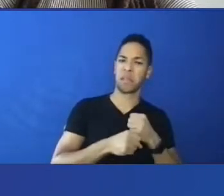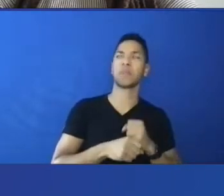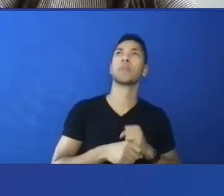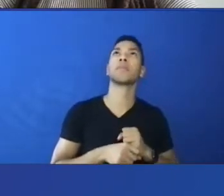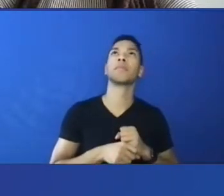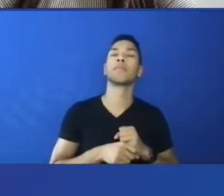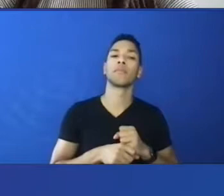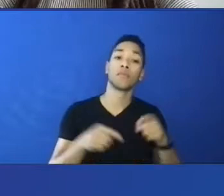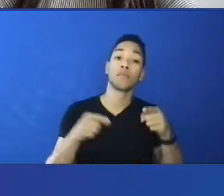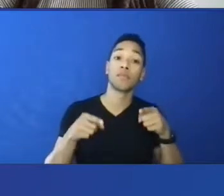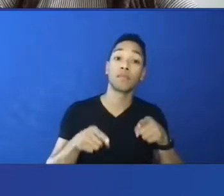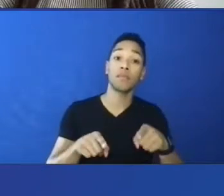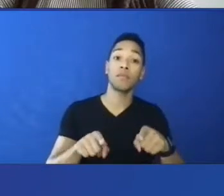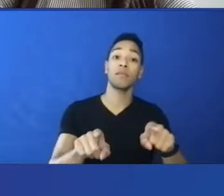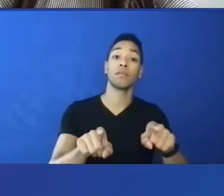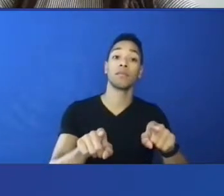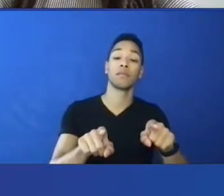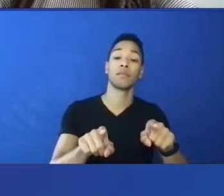During the